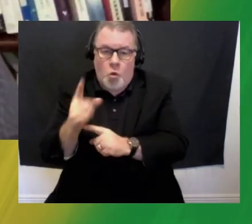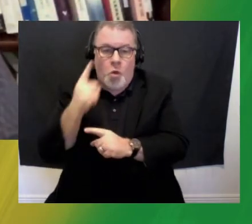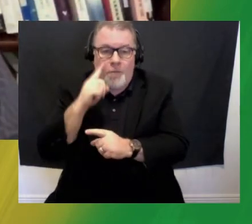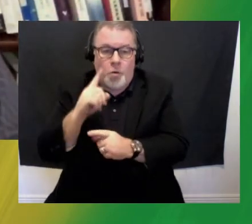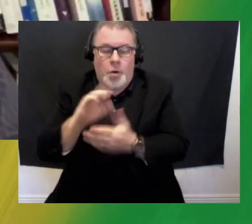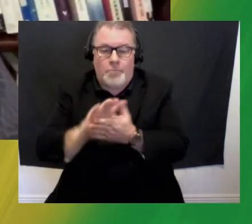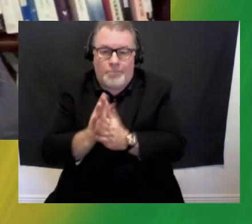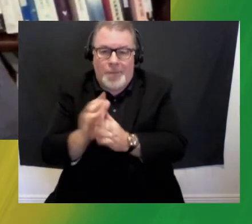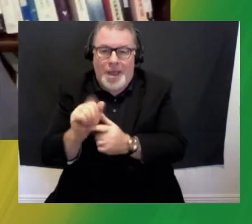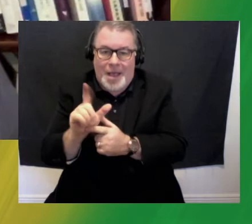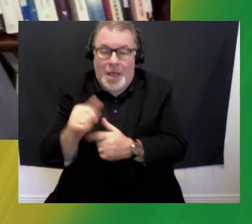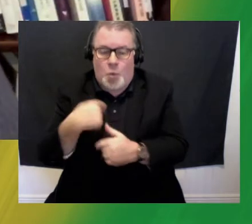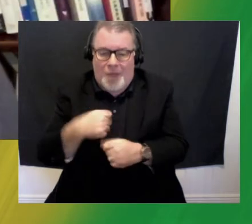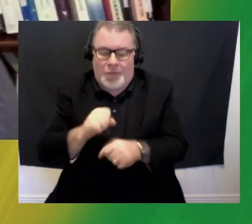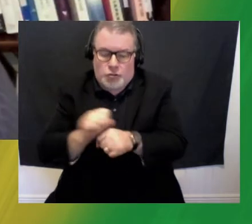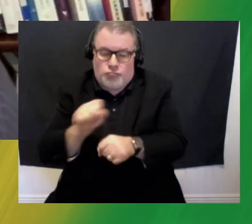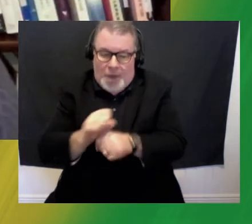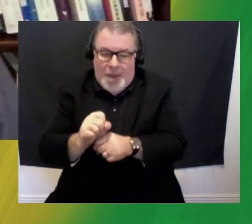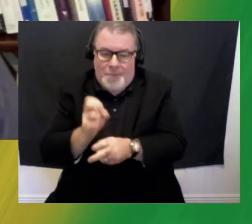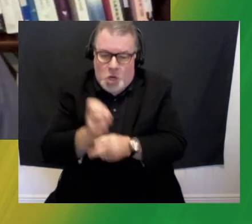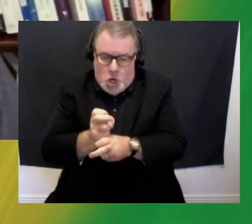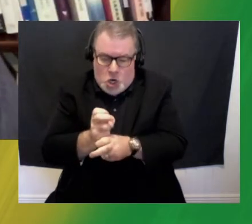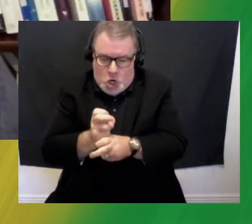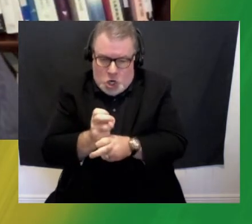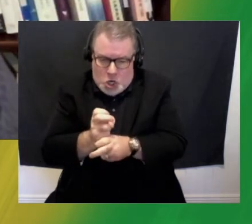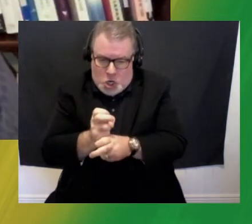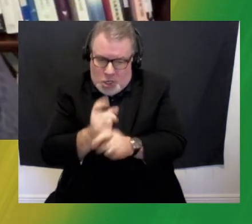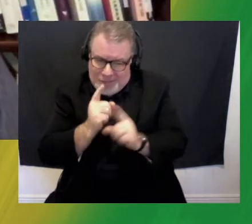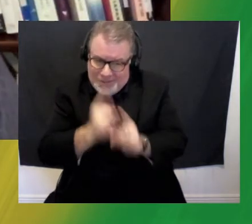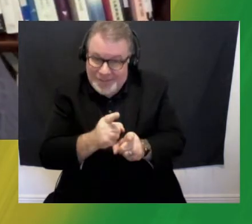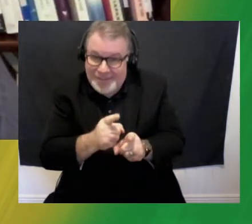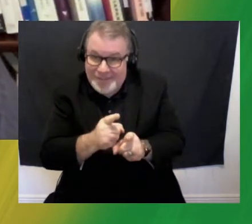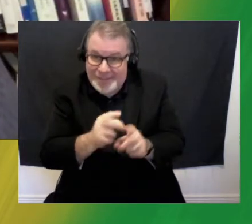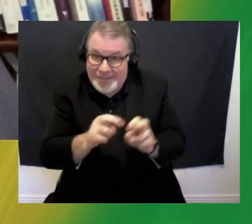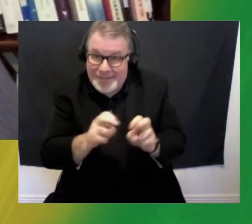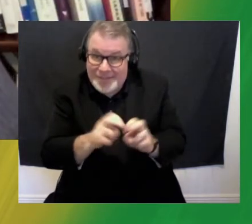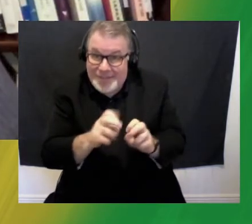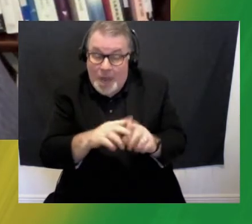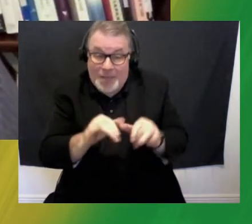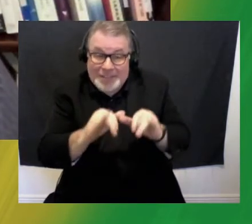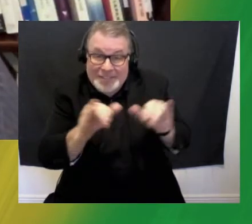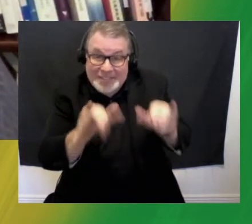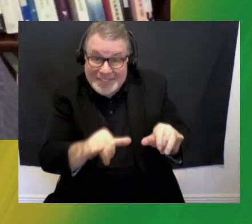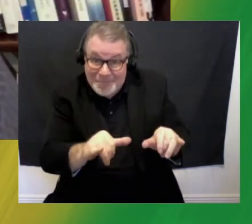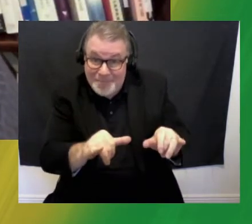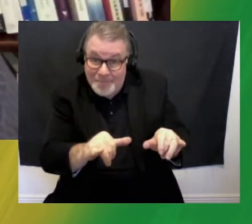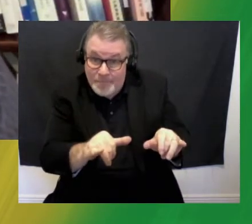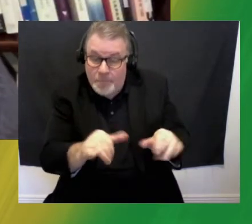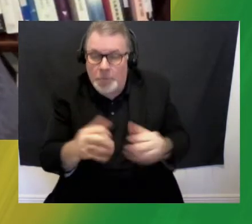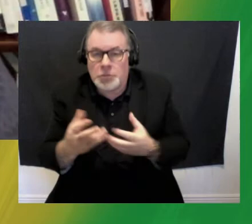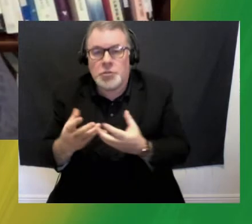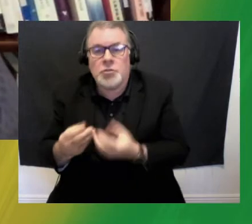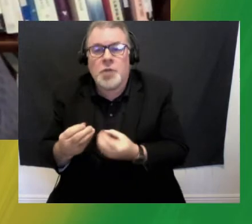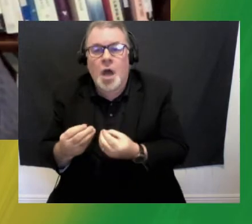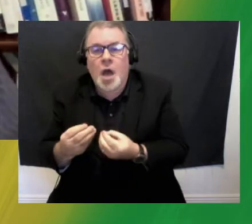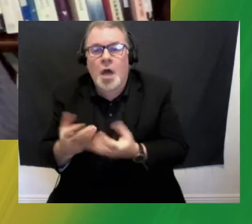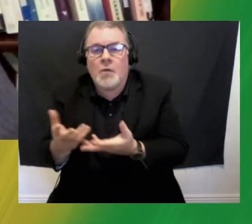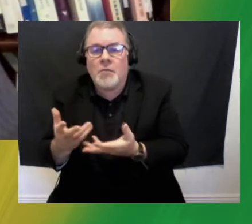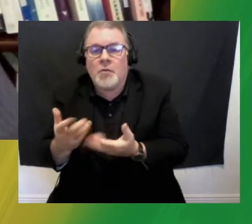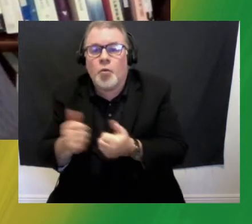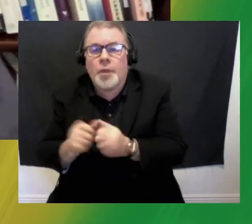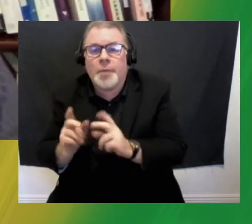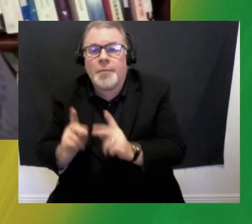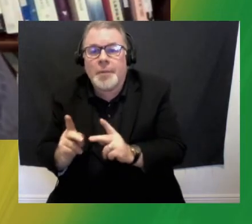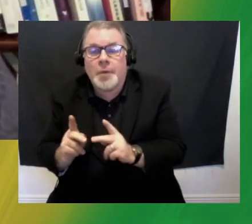cause. We have to strive to be hard on systems and soft on people. Hard on systems and soft